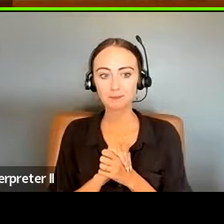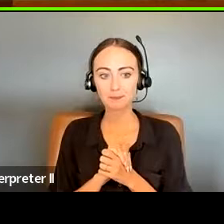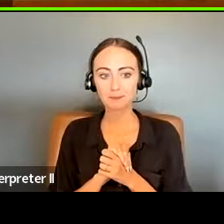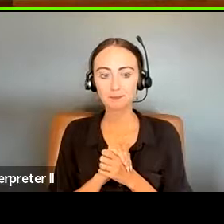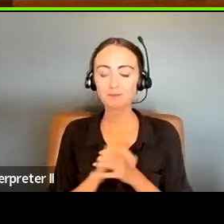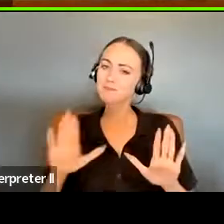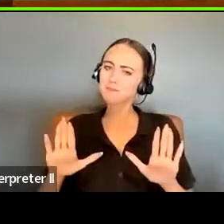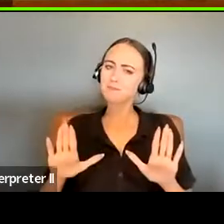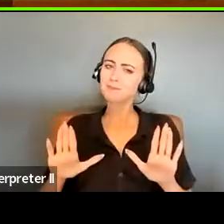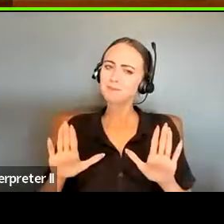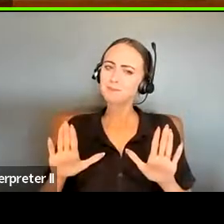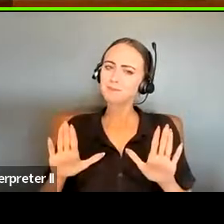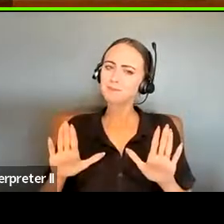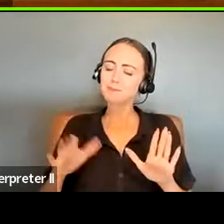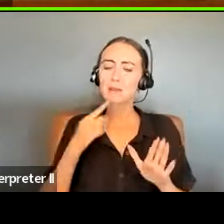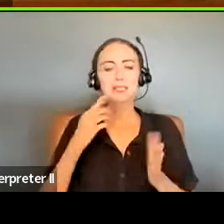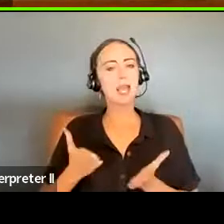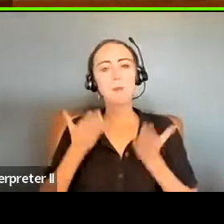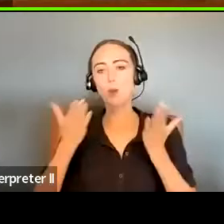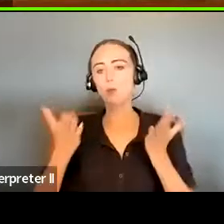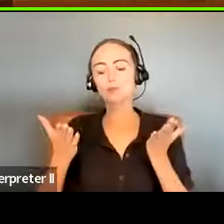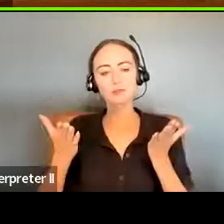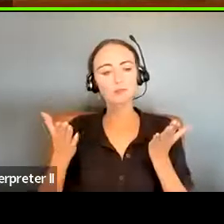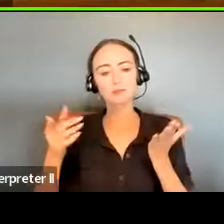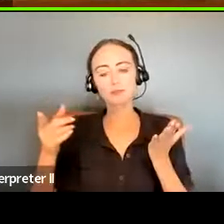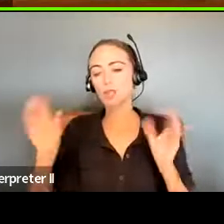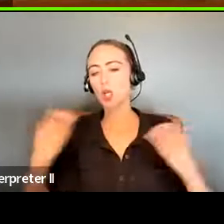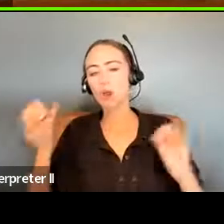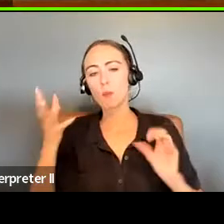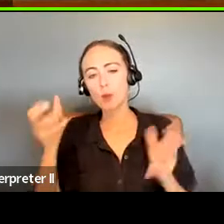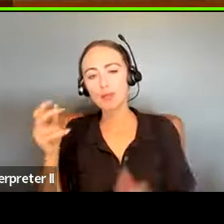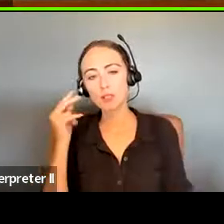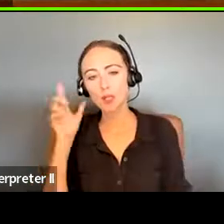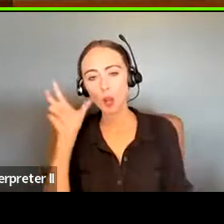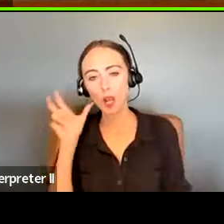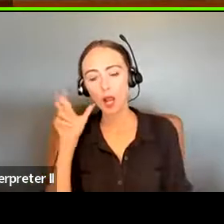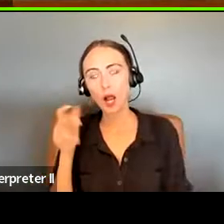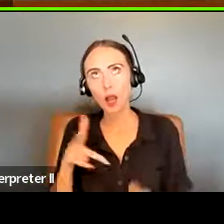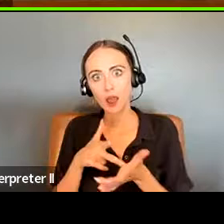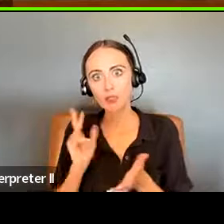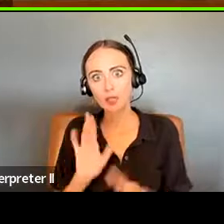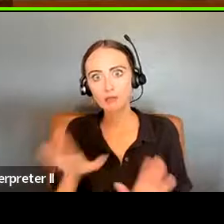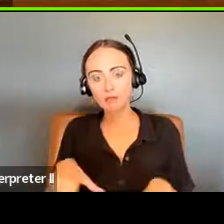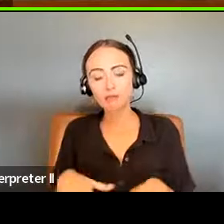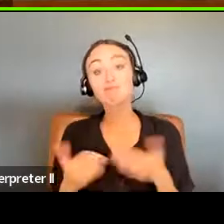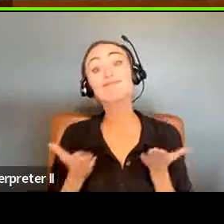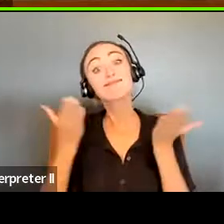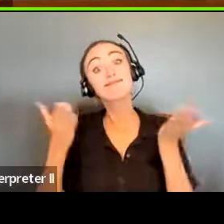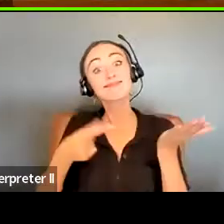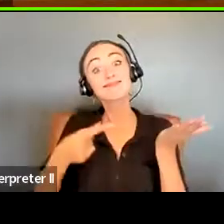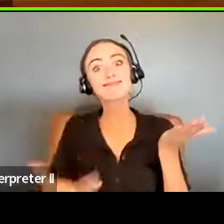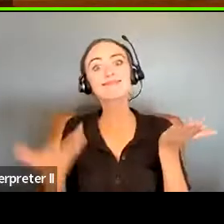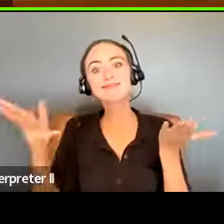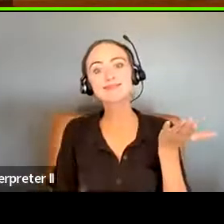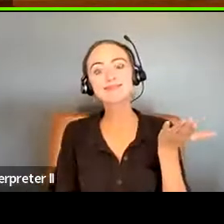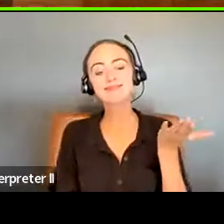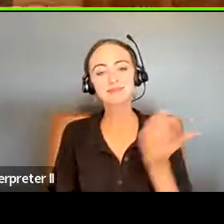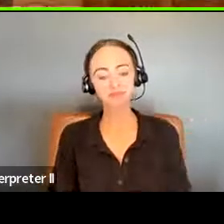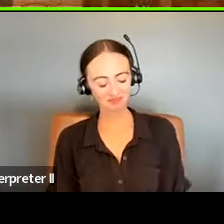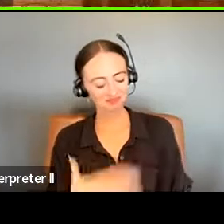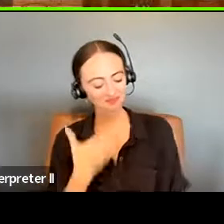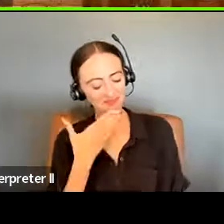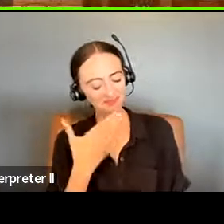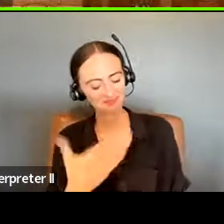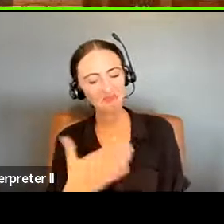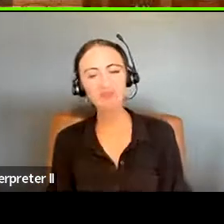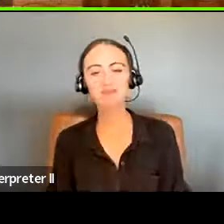Actually, you know what? I'm just going to say so moved because nobody wants to hear about this for like the third time. So moved, Mr. Chairman. Thank you,